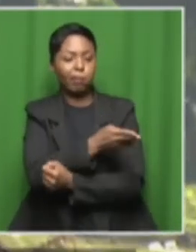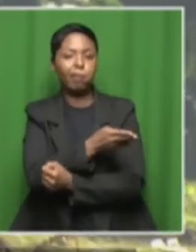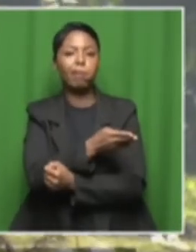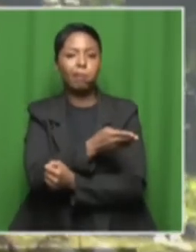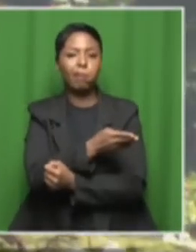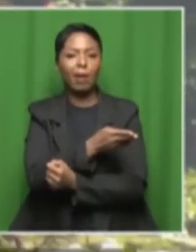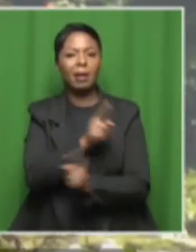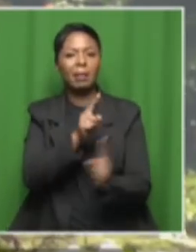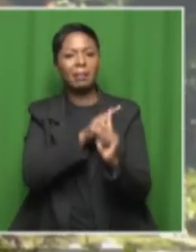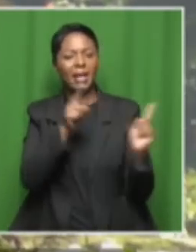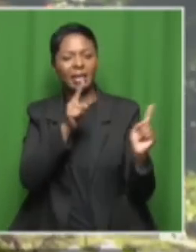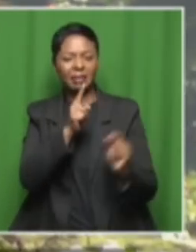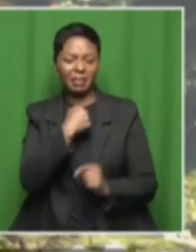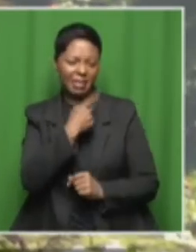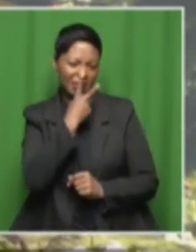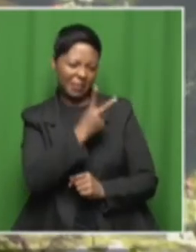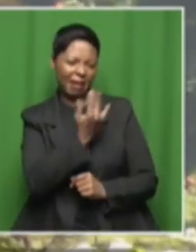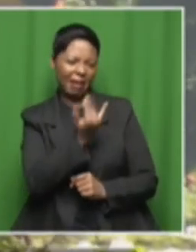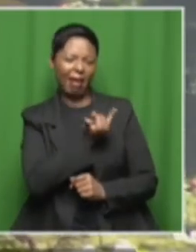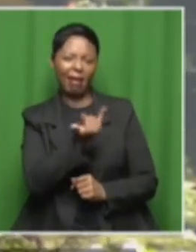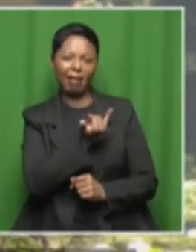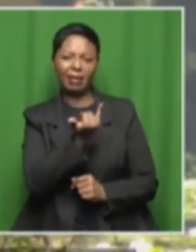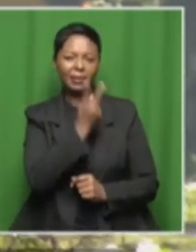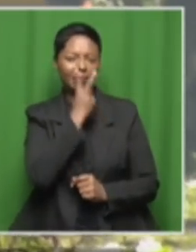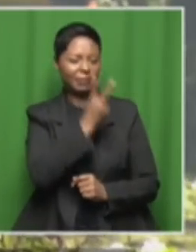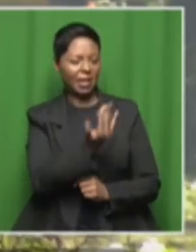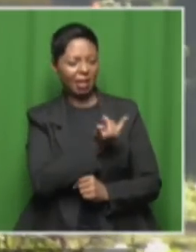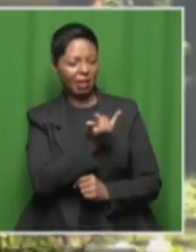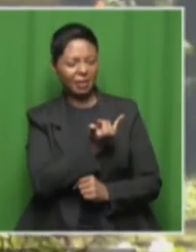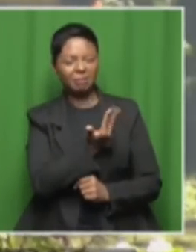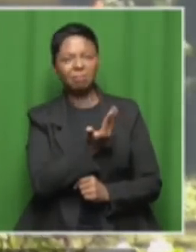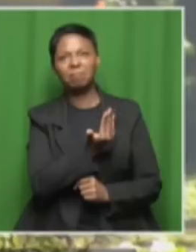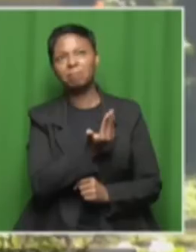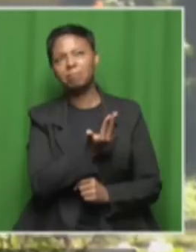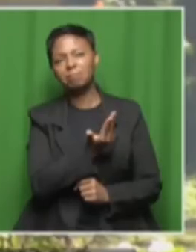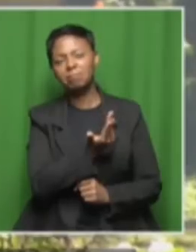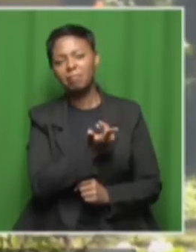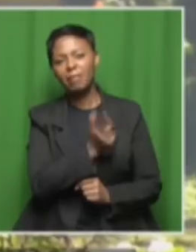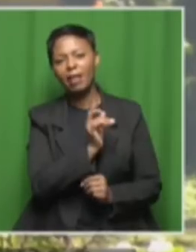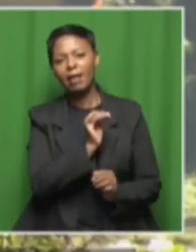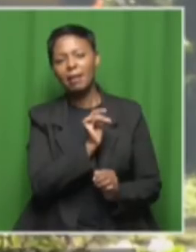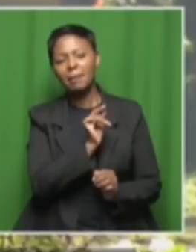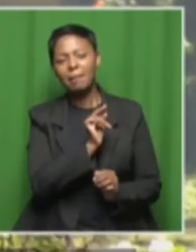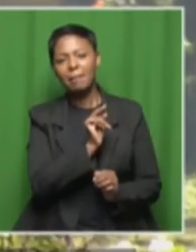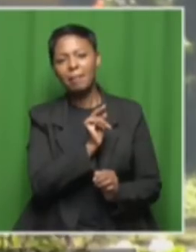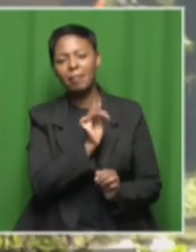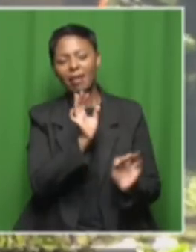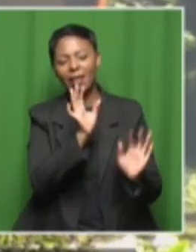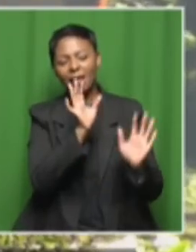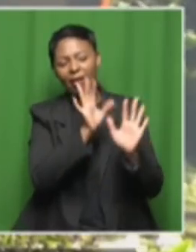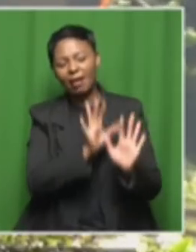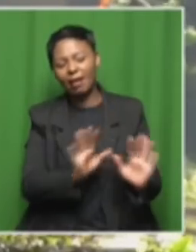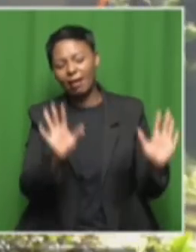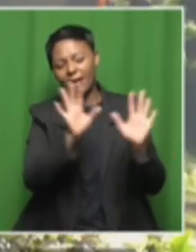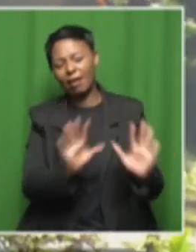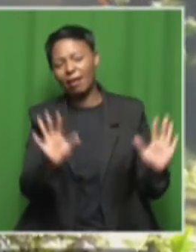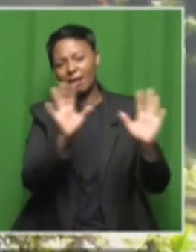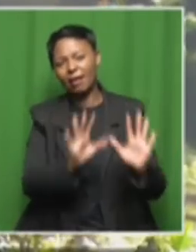does look like, or look to be, having the colours of